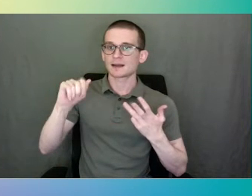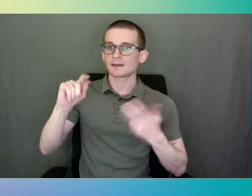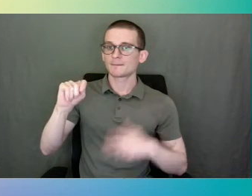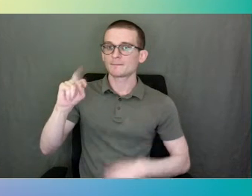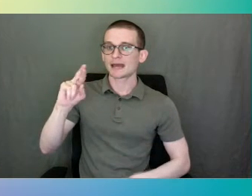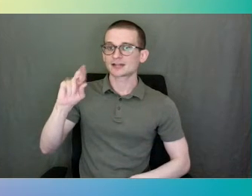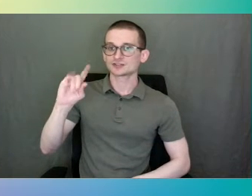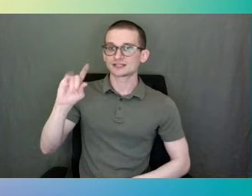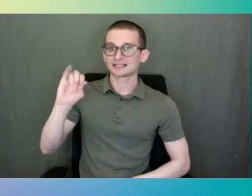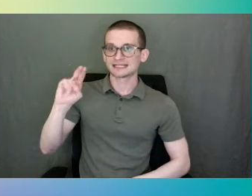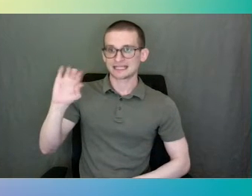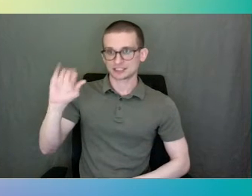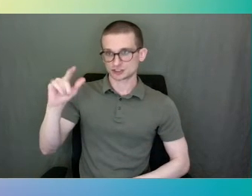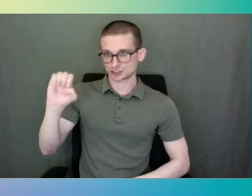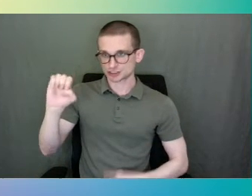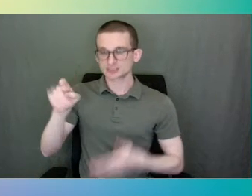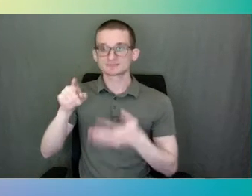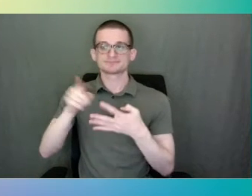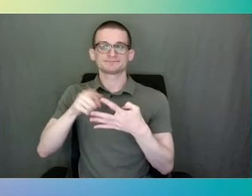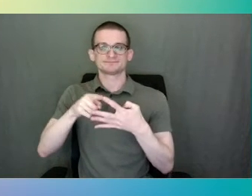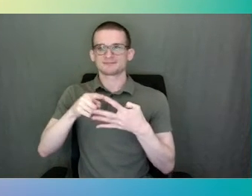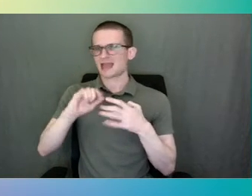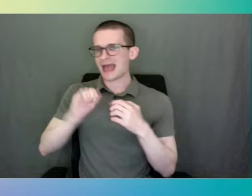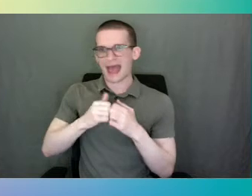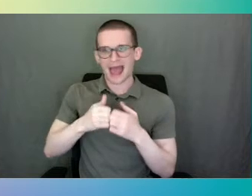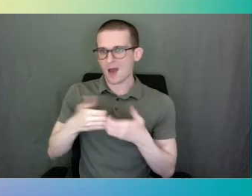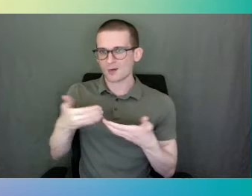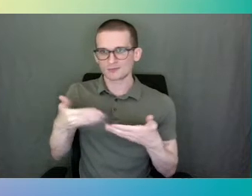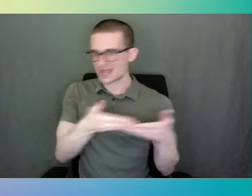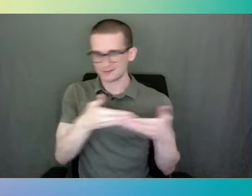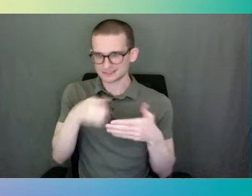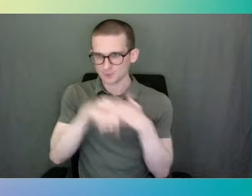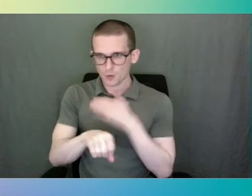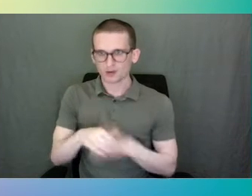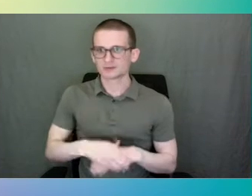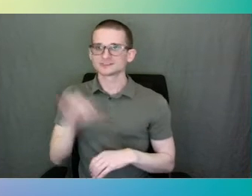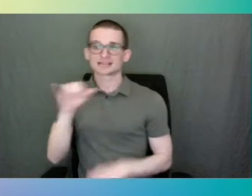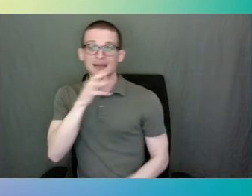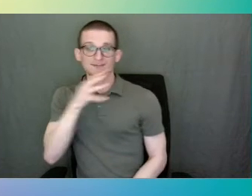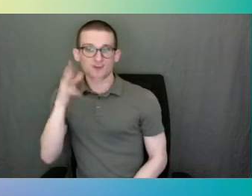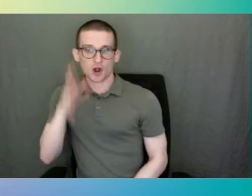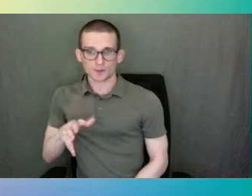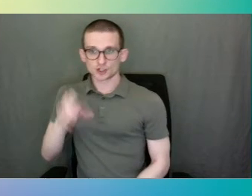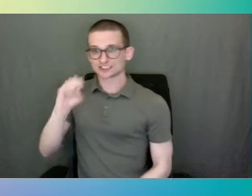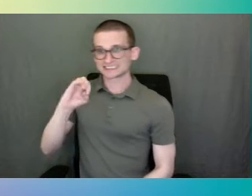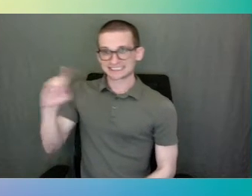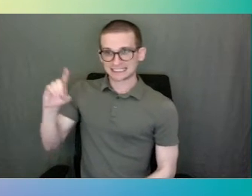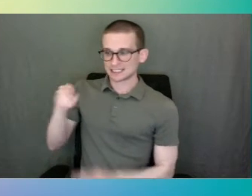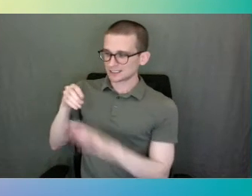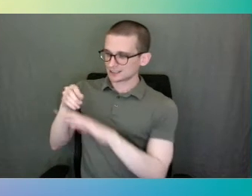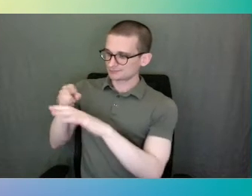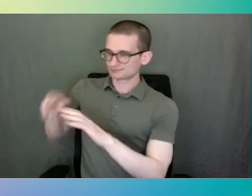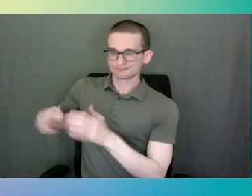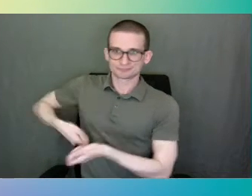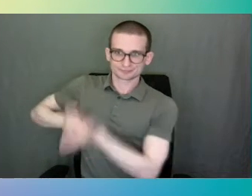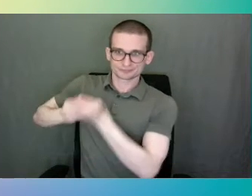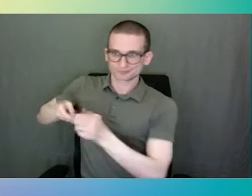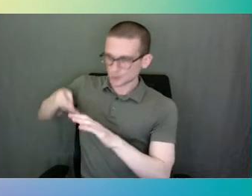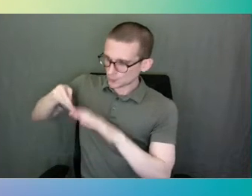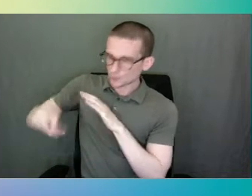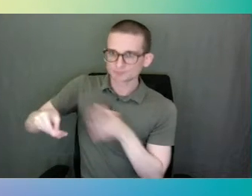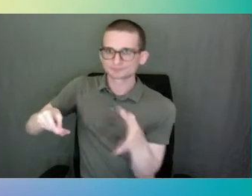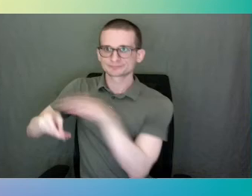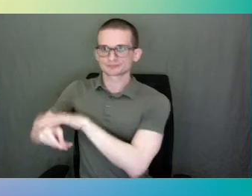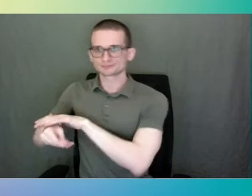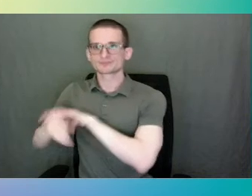made. Just as a farmer places a seed in the ground and hopes that it will grow, this was the view of a man's semen. So he would